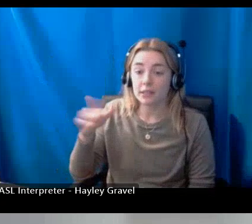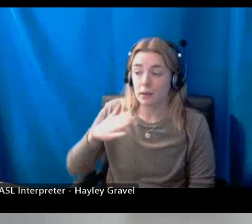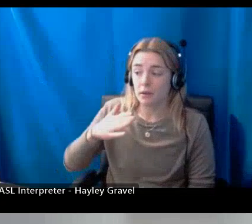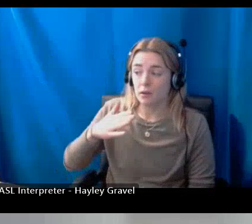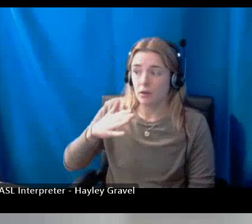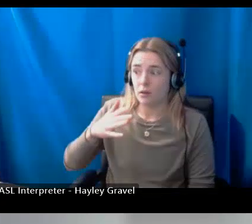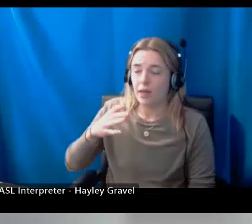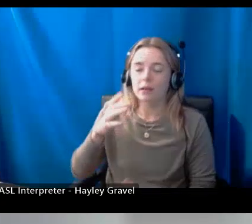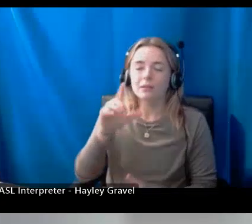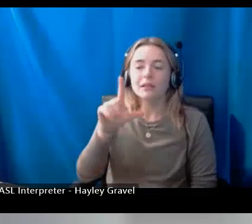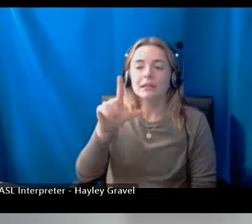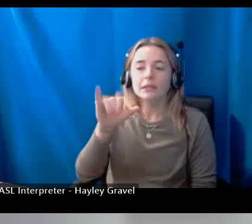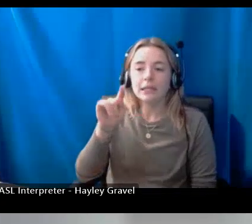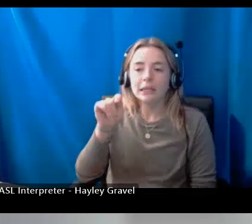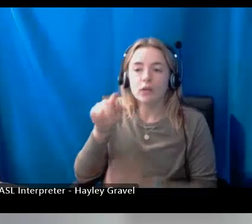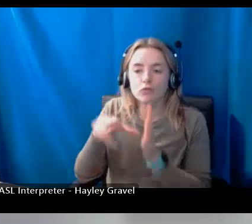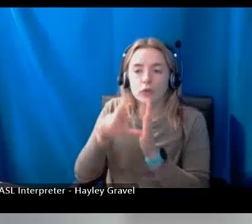Okay.